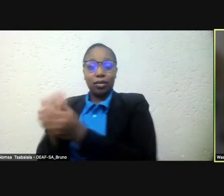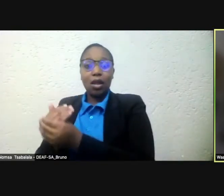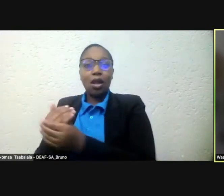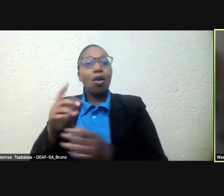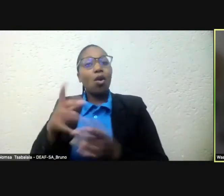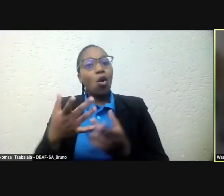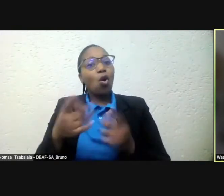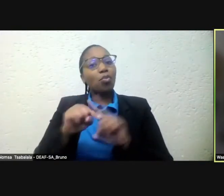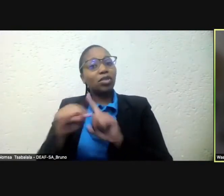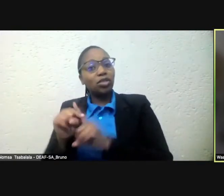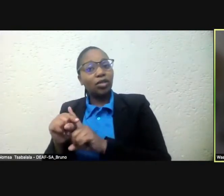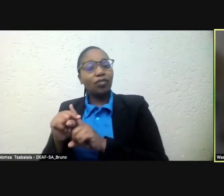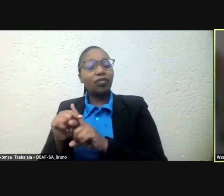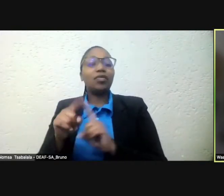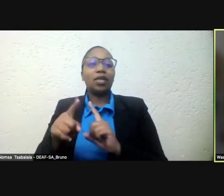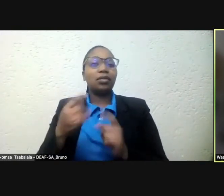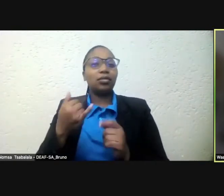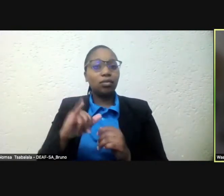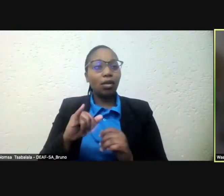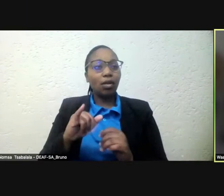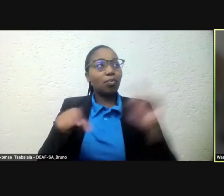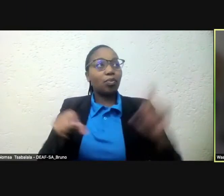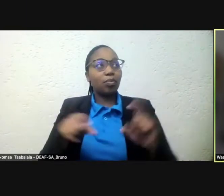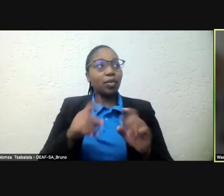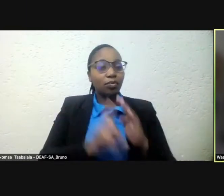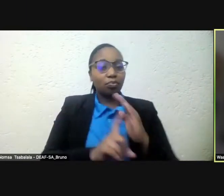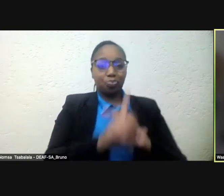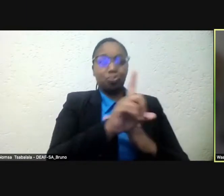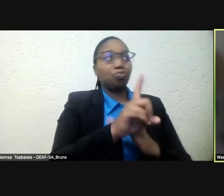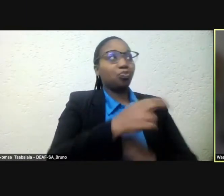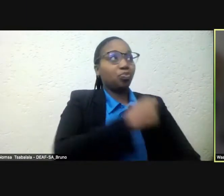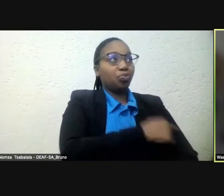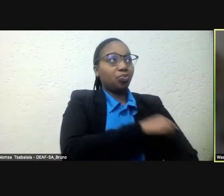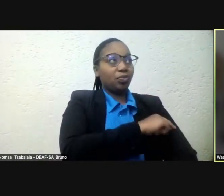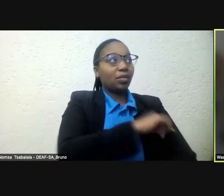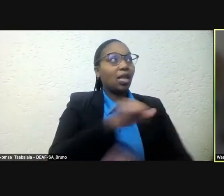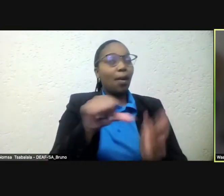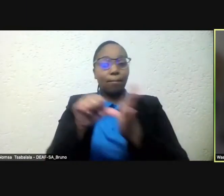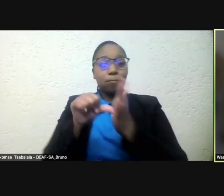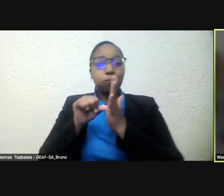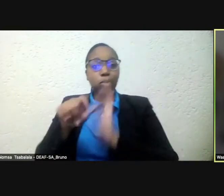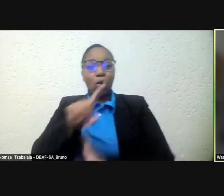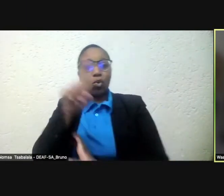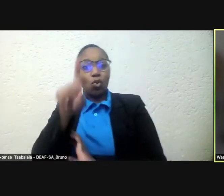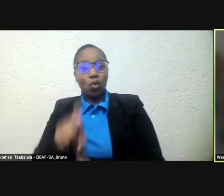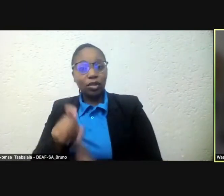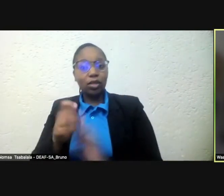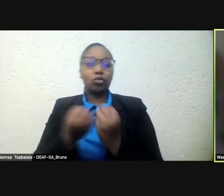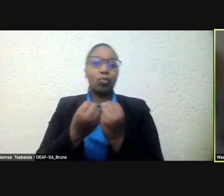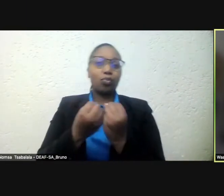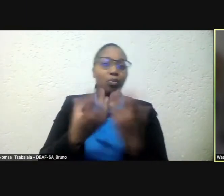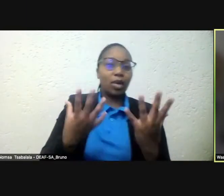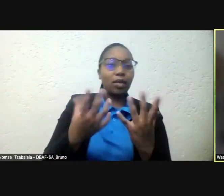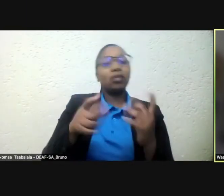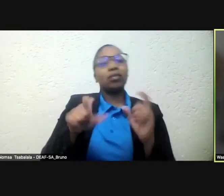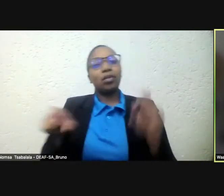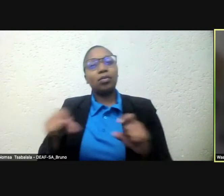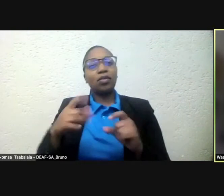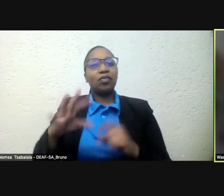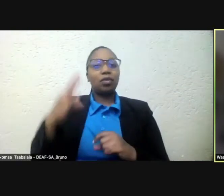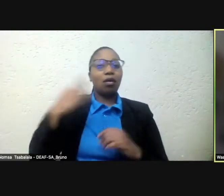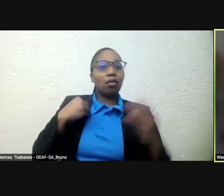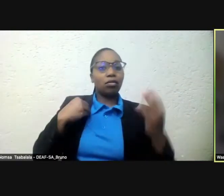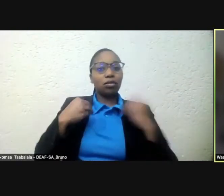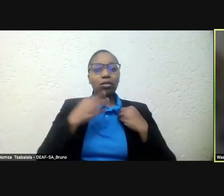still quite low. And then the important question I think many people have asked around why there are so many children being admitted